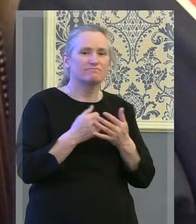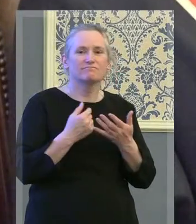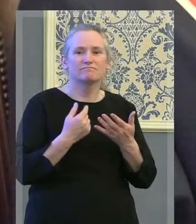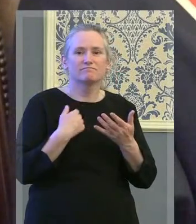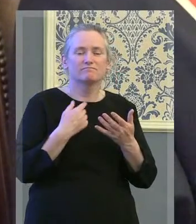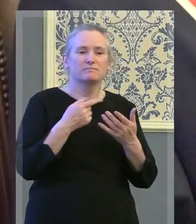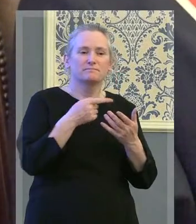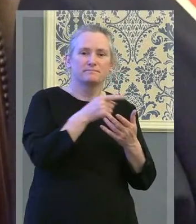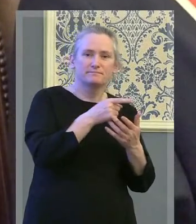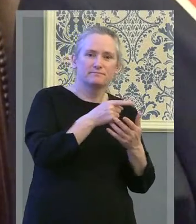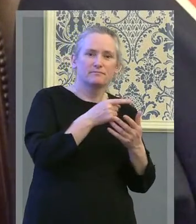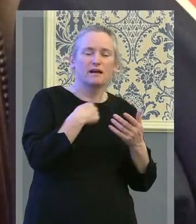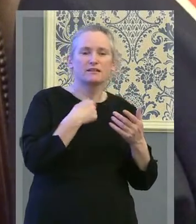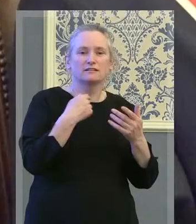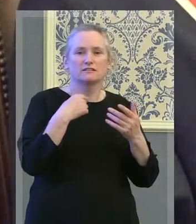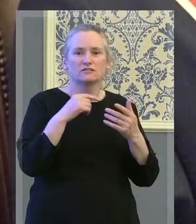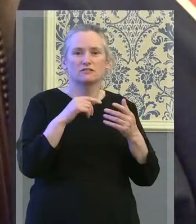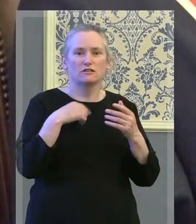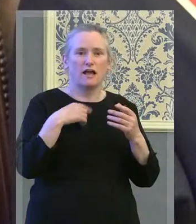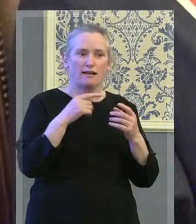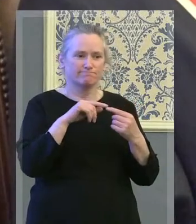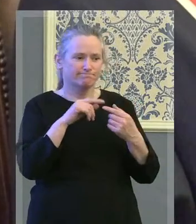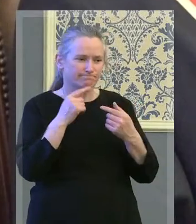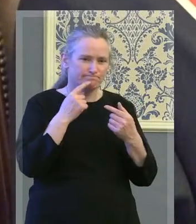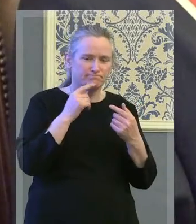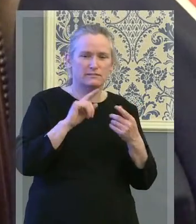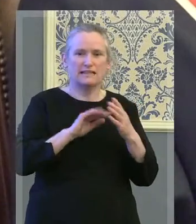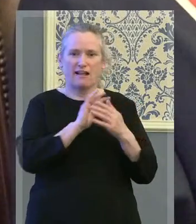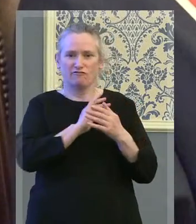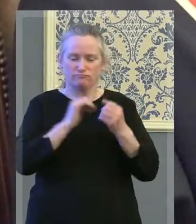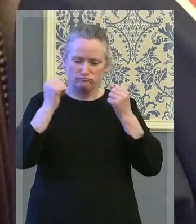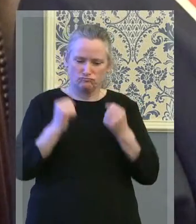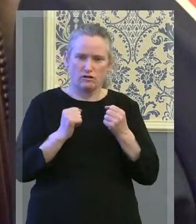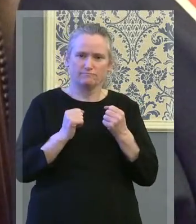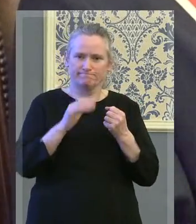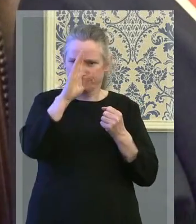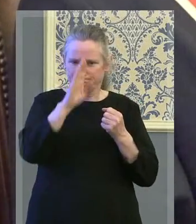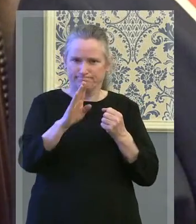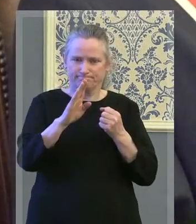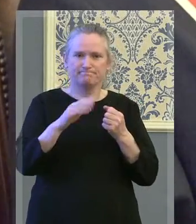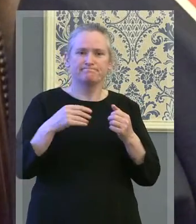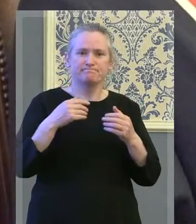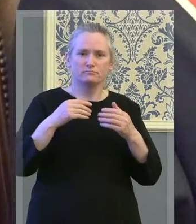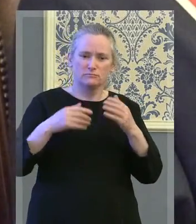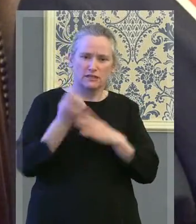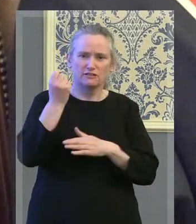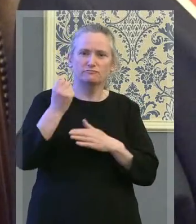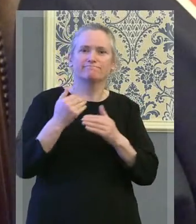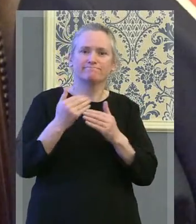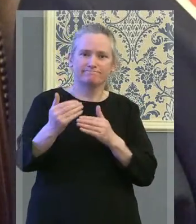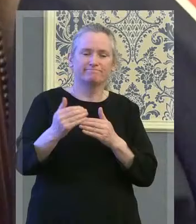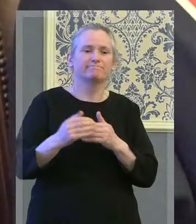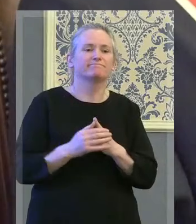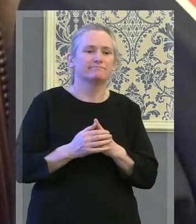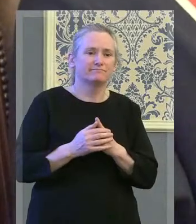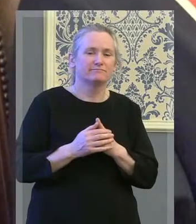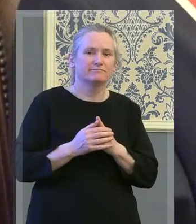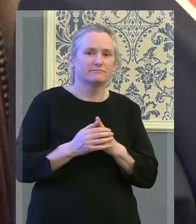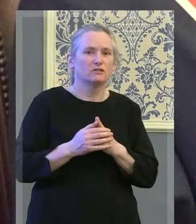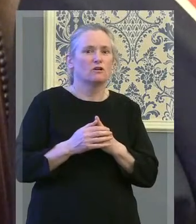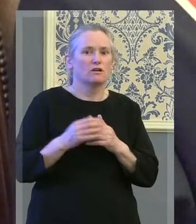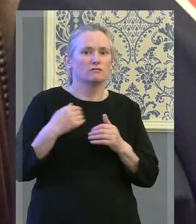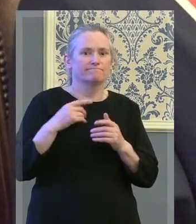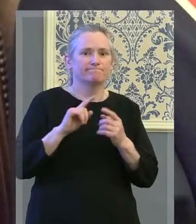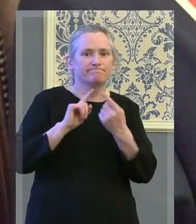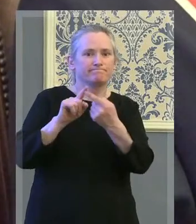that promise. So I was determined to go to court to get it. I thought maybe it would be over in a few days. Went to big-time